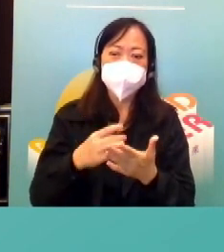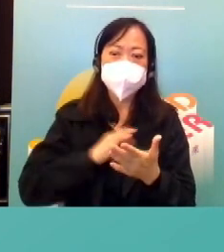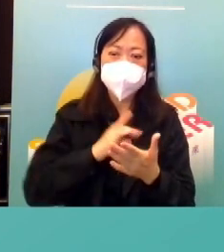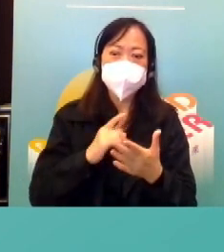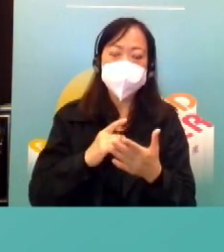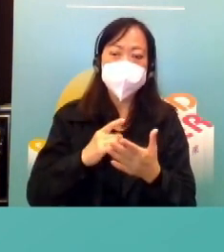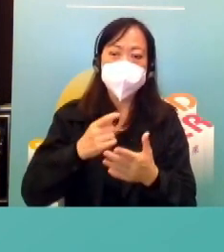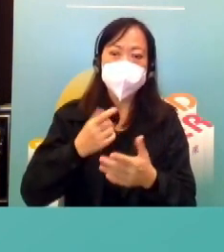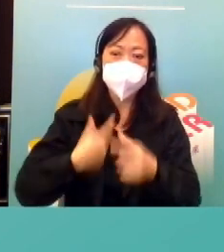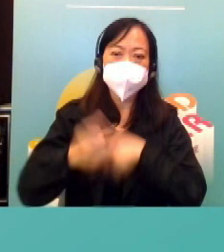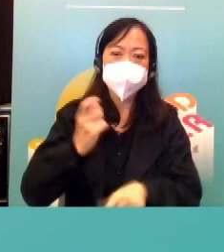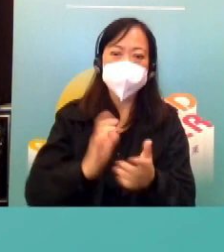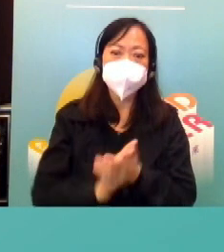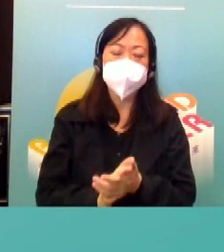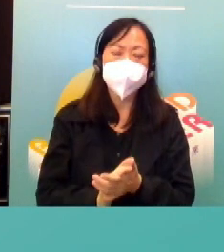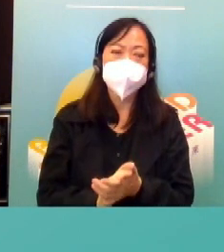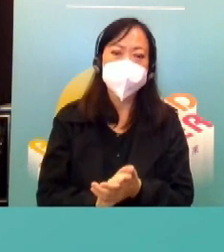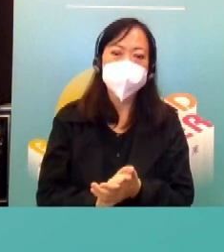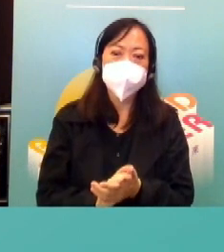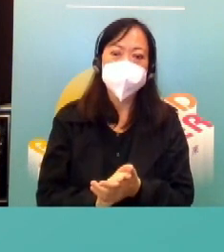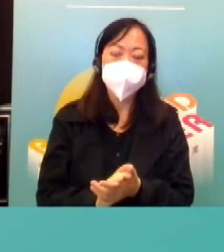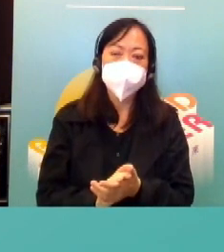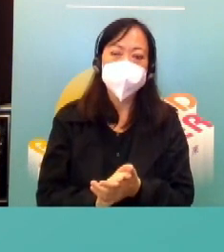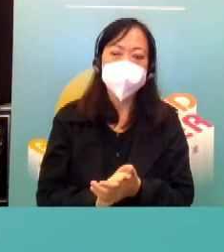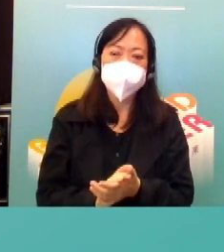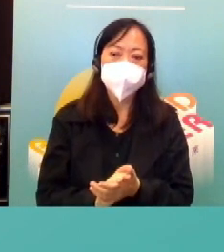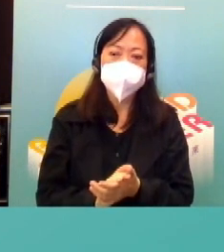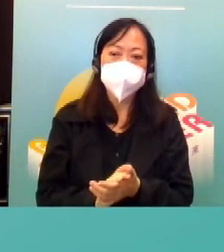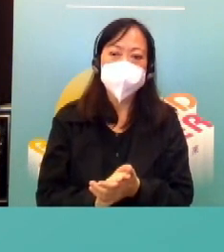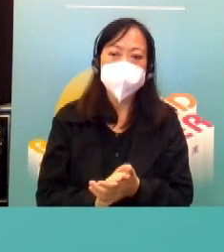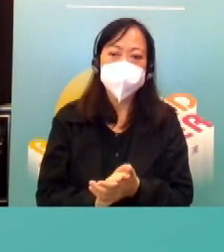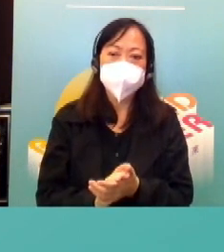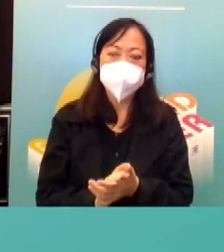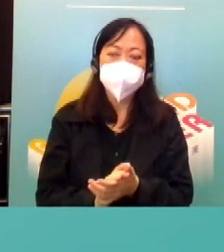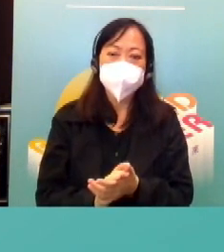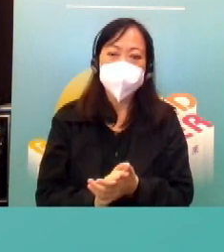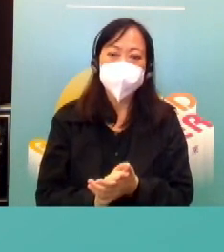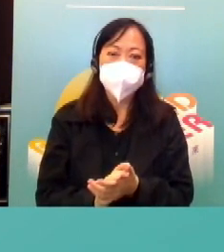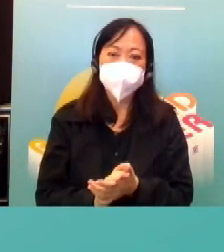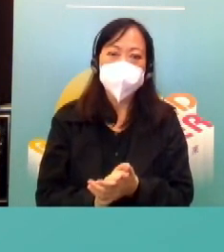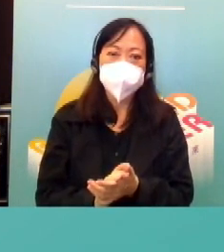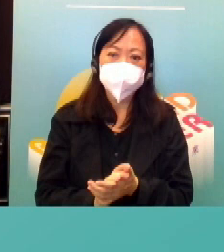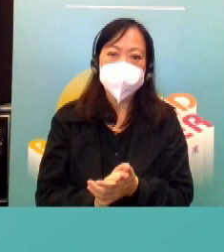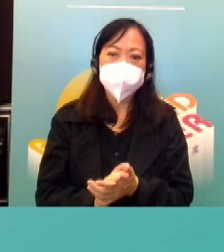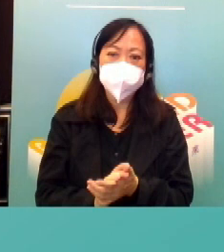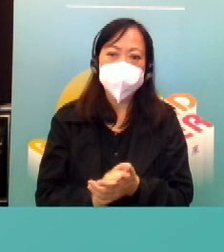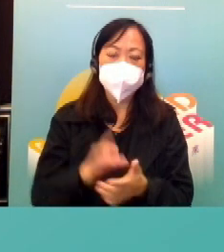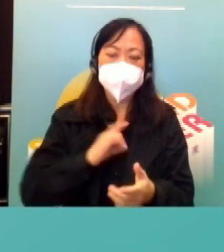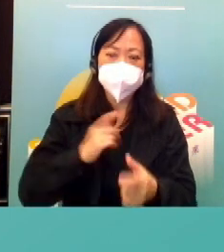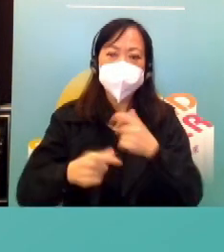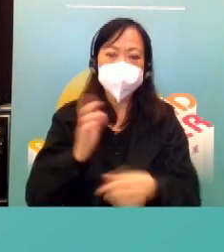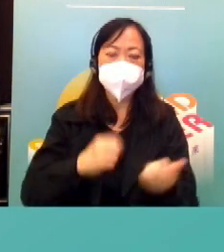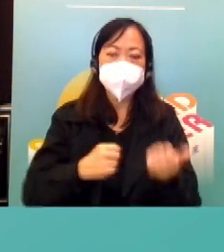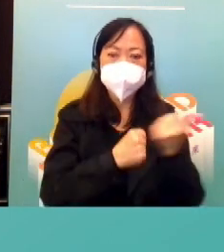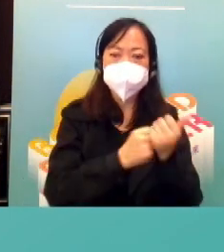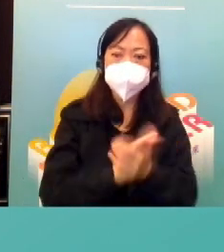how private capital can be used to support businesses in as well as real estate developments, as well as